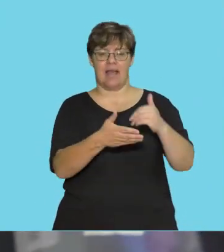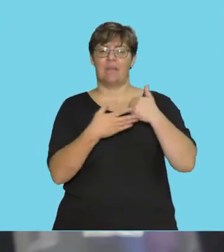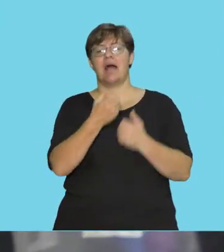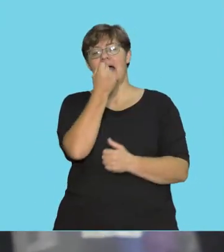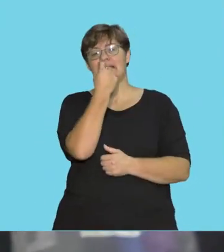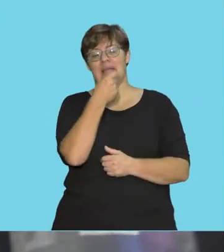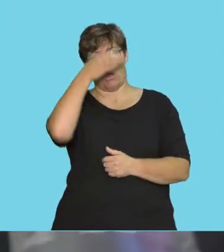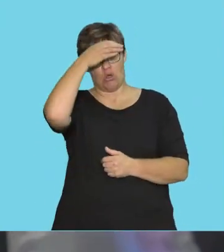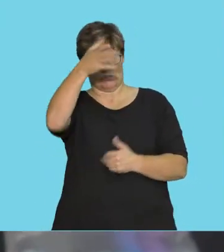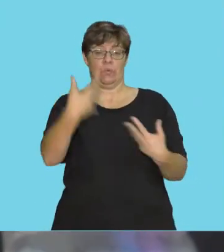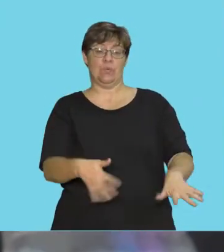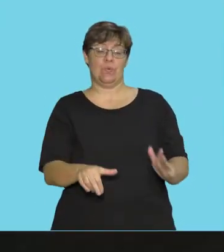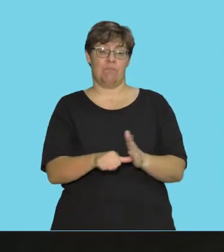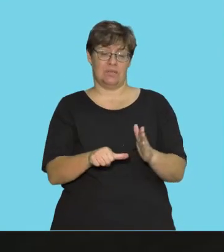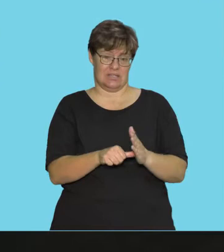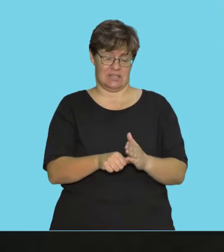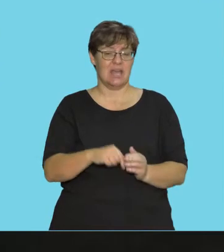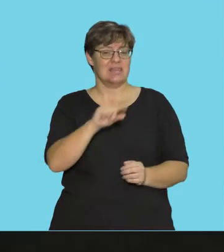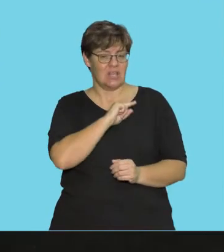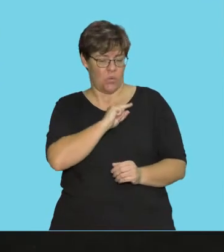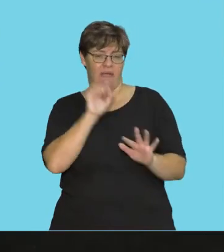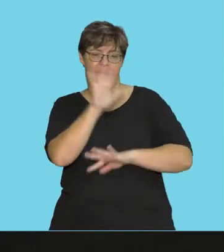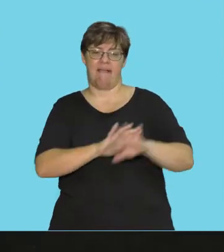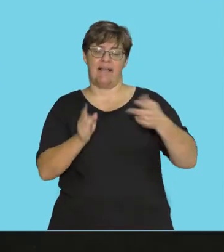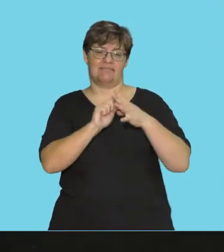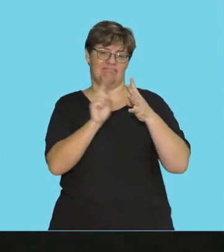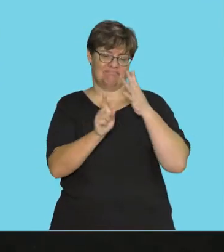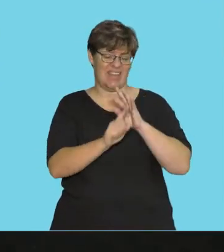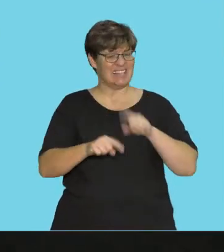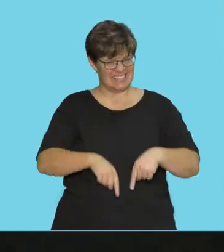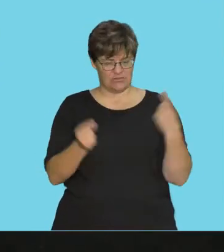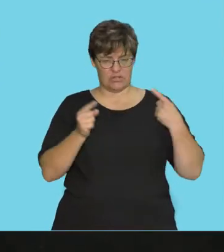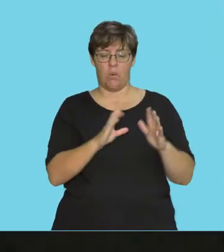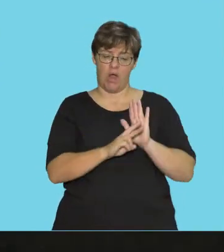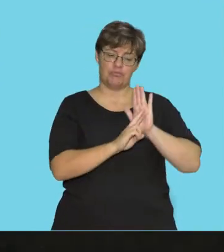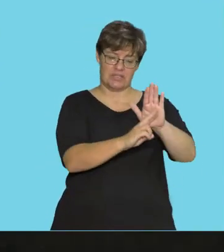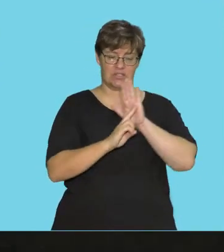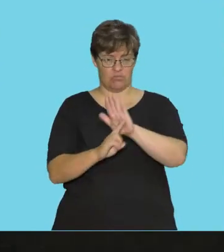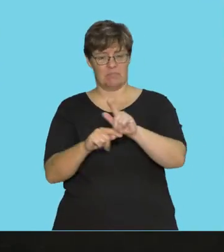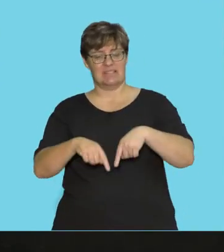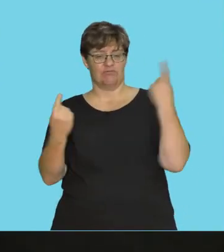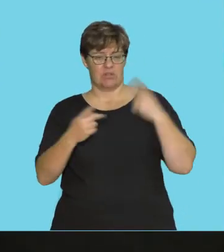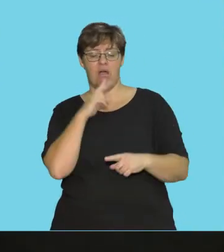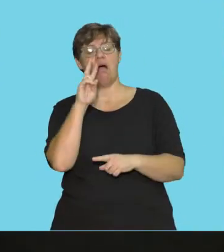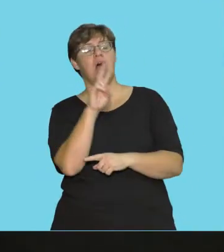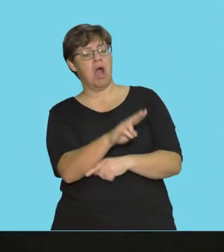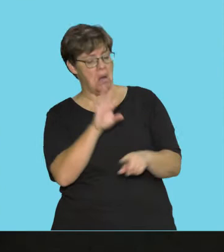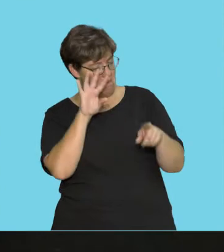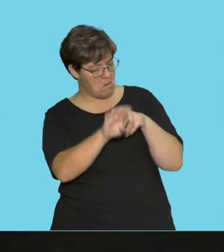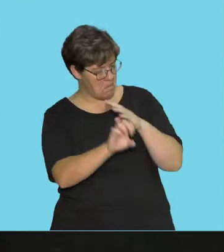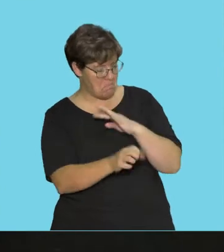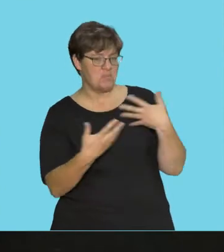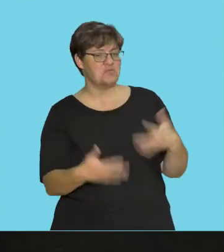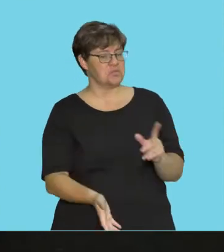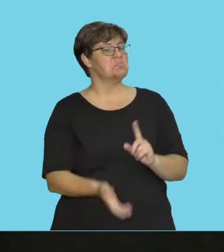helps me understand the important concepts, and hence why I use so much, and different colors represent different things. Okay, yeah, I can see. I can